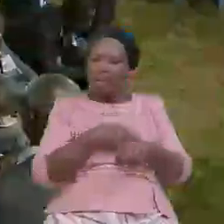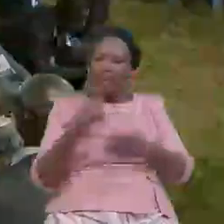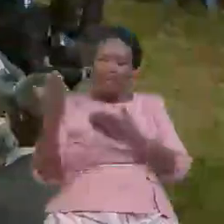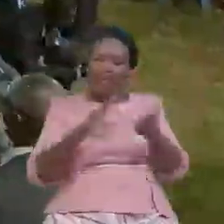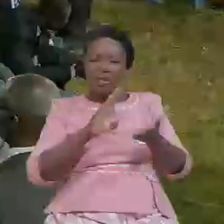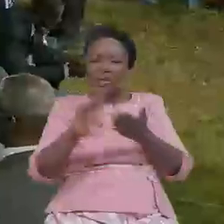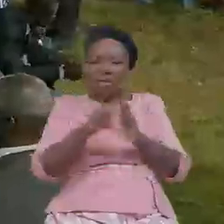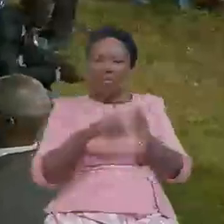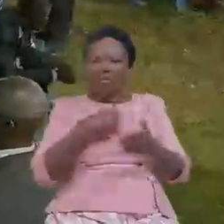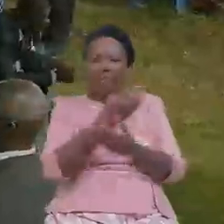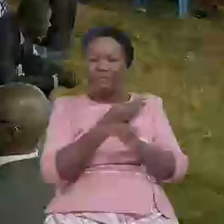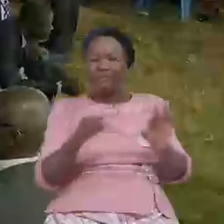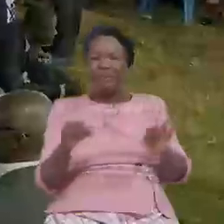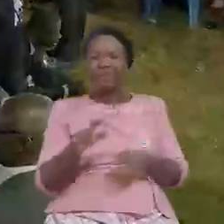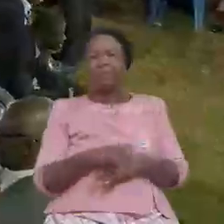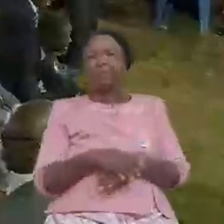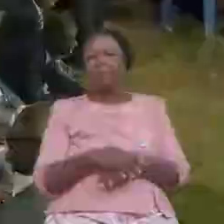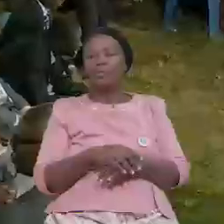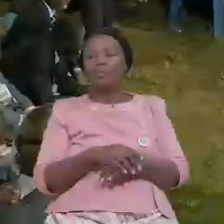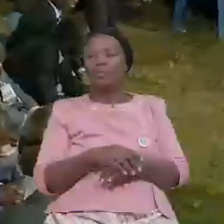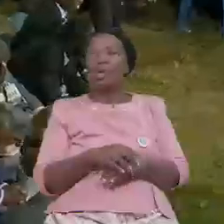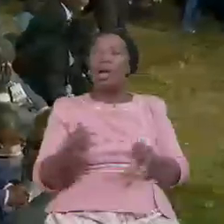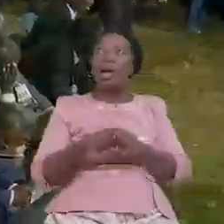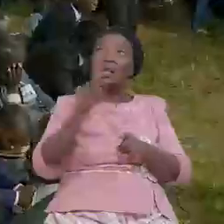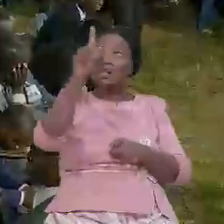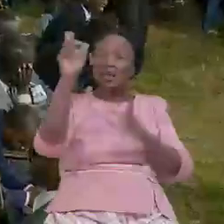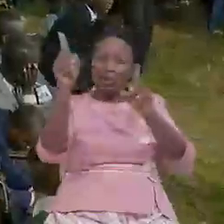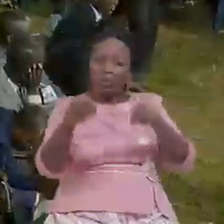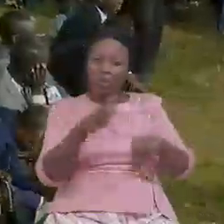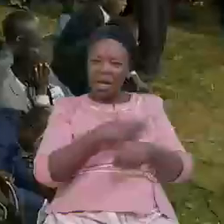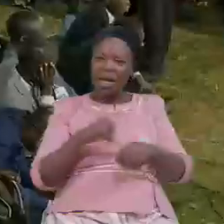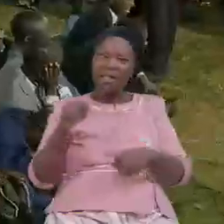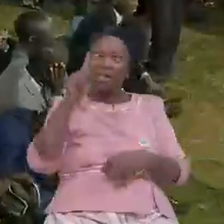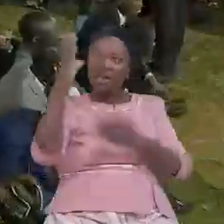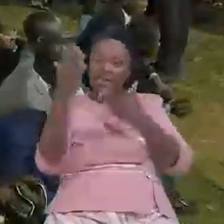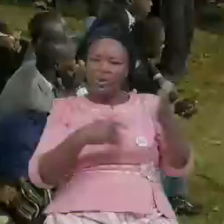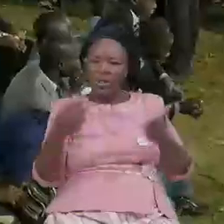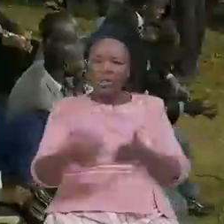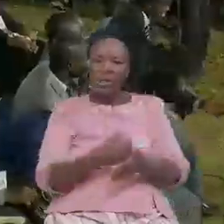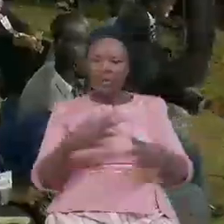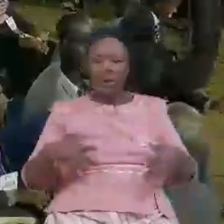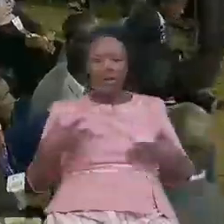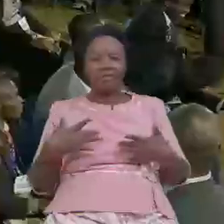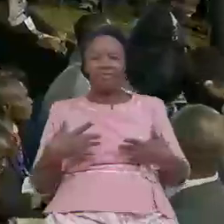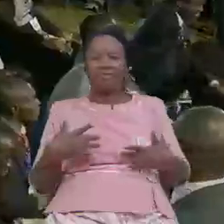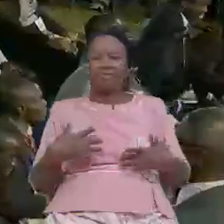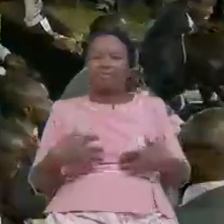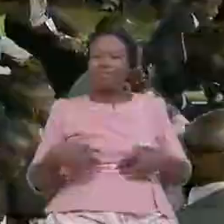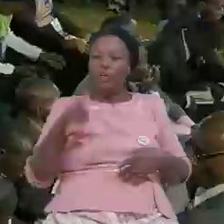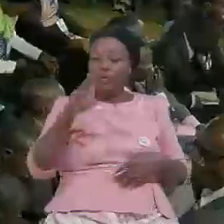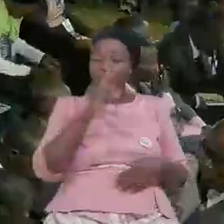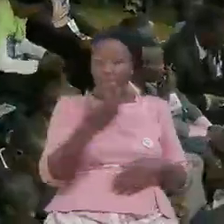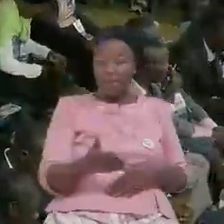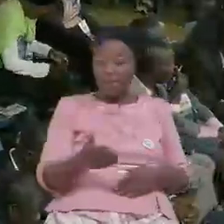and freedom, as he comes and he brings the new life, you are there, you